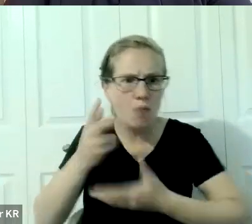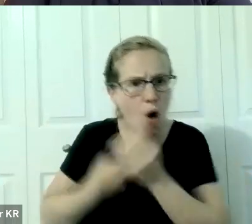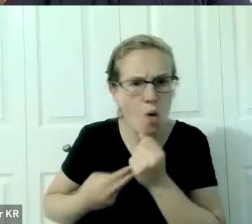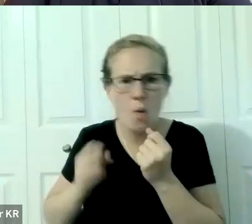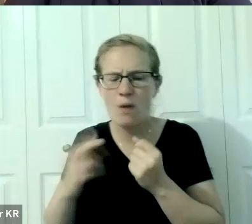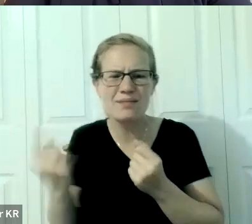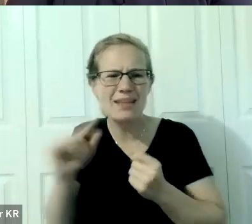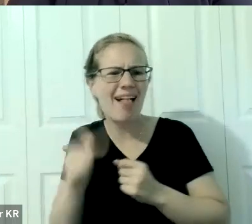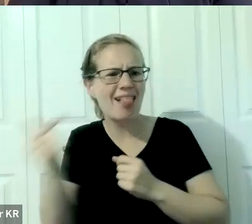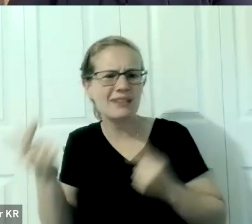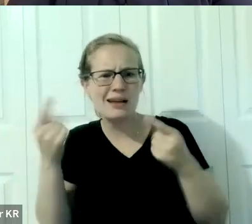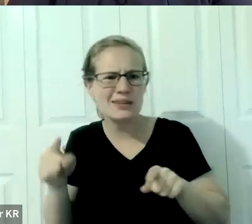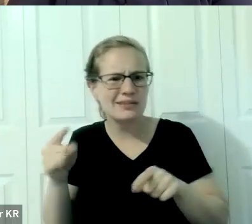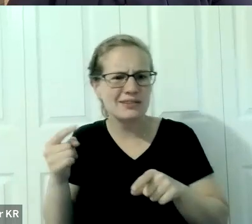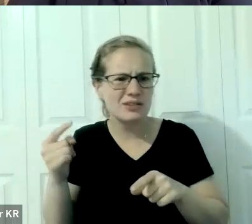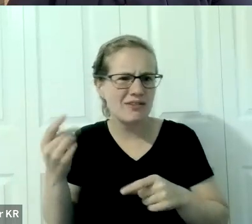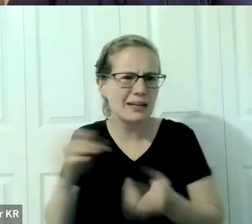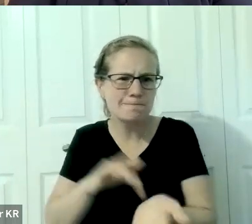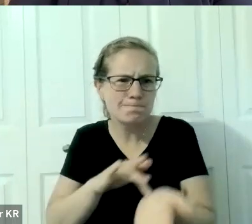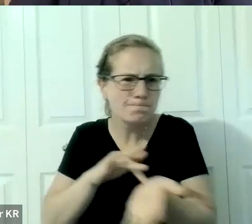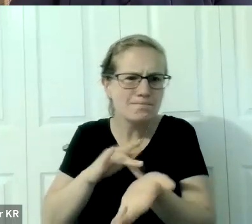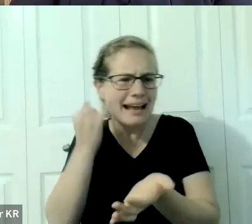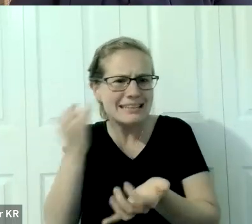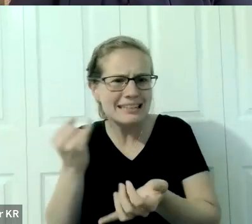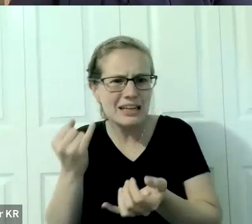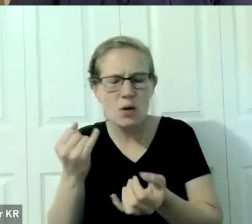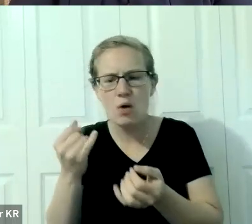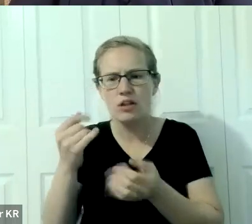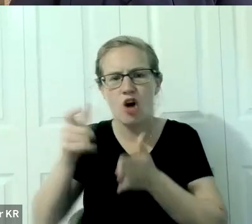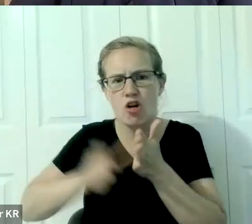going on out there? Do you have any sense of that? Or is there anything in the literature